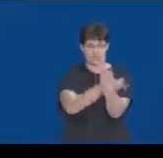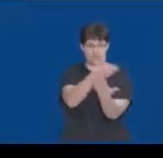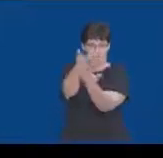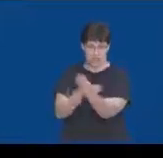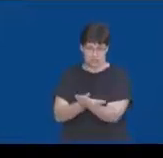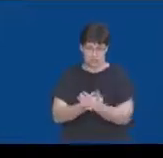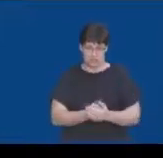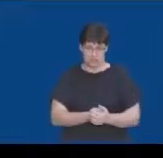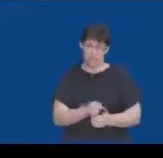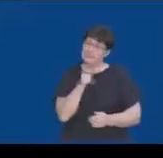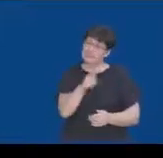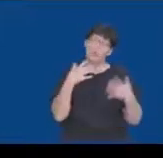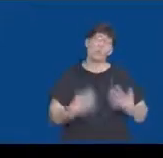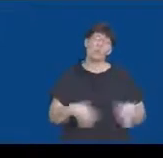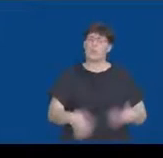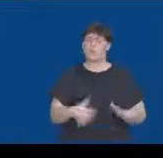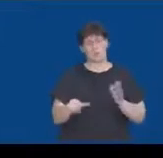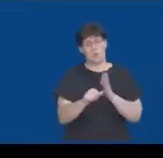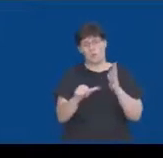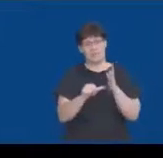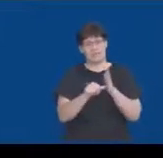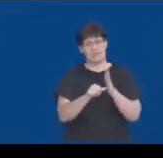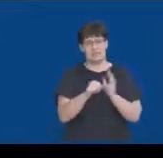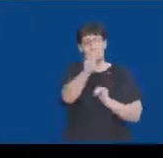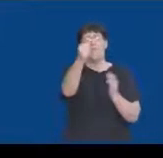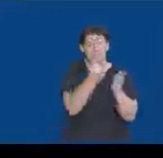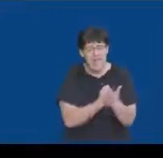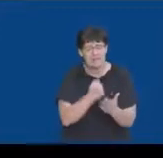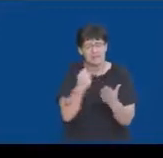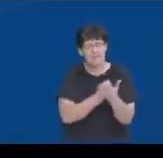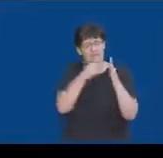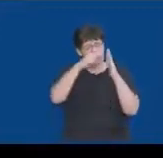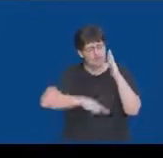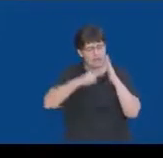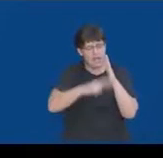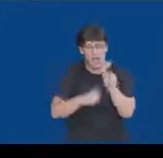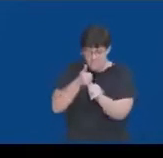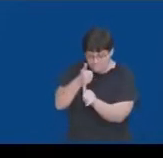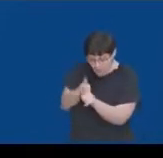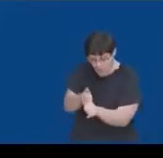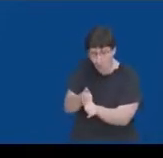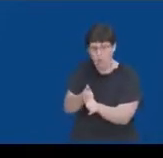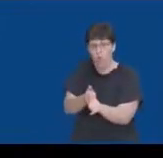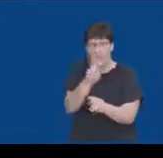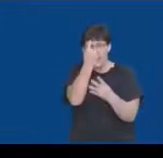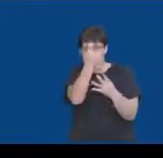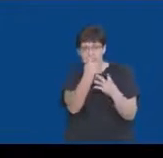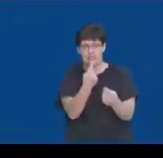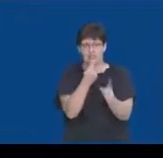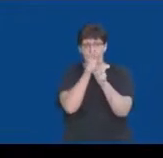It's really, really, really, really crucial that you read and follow every